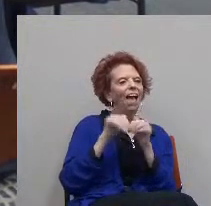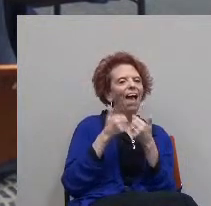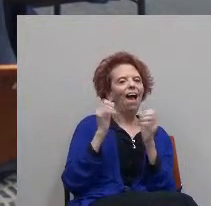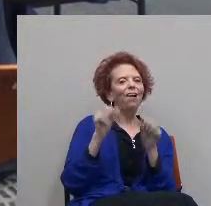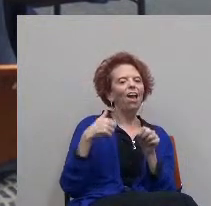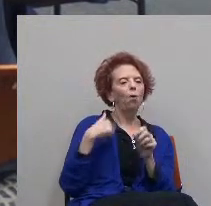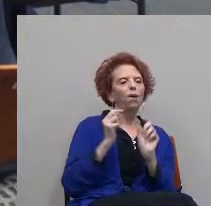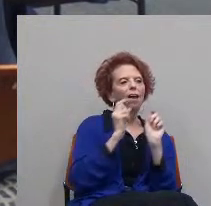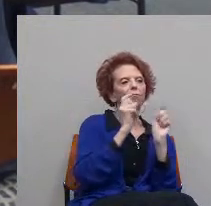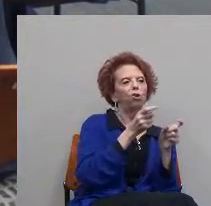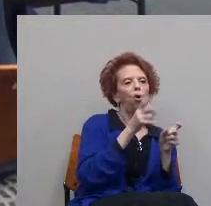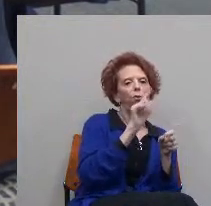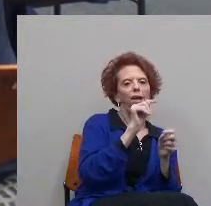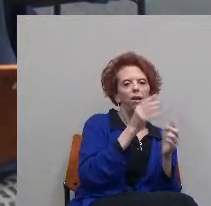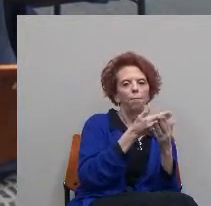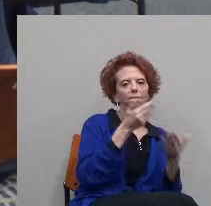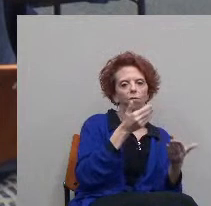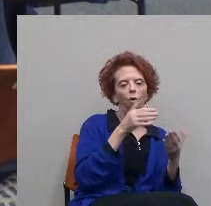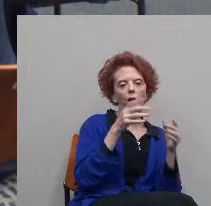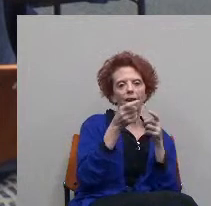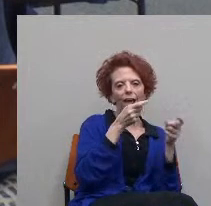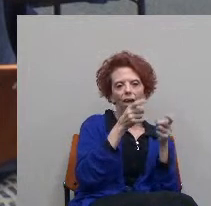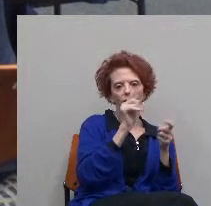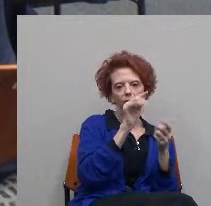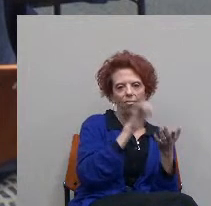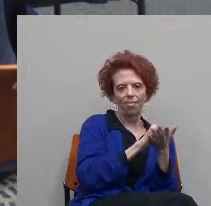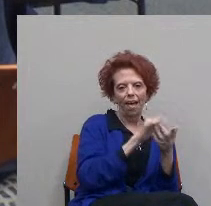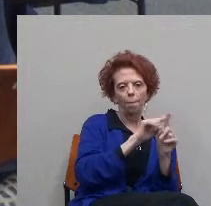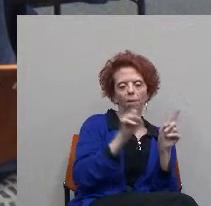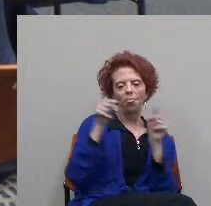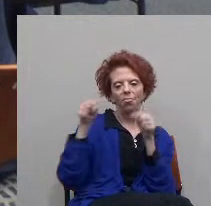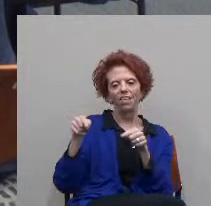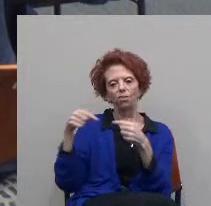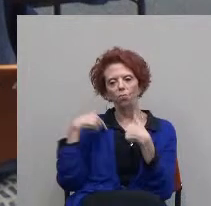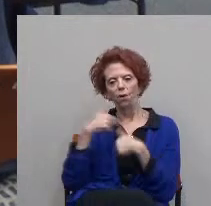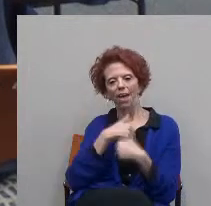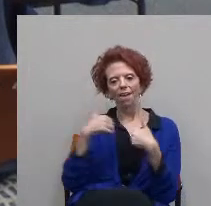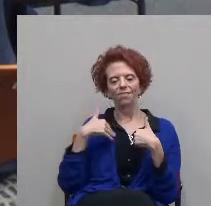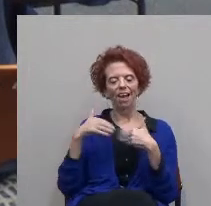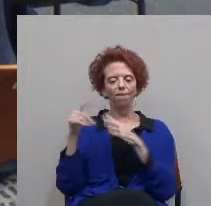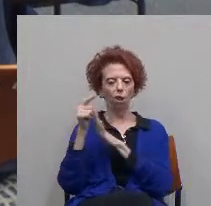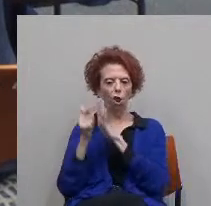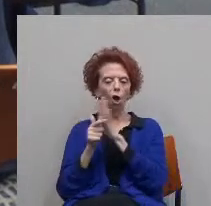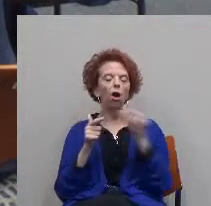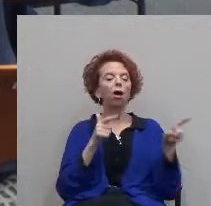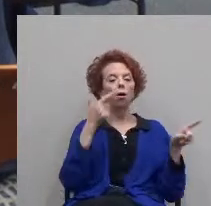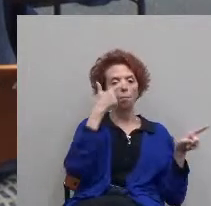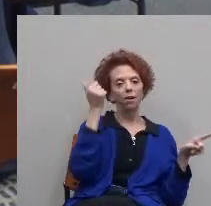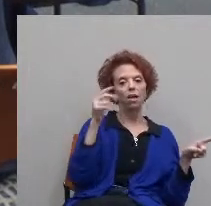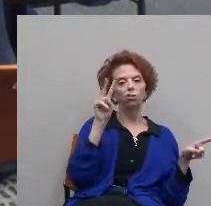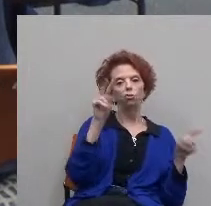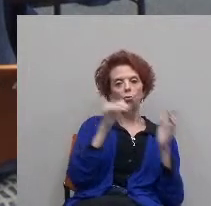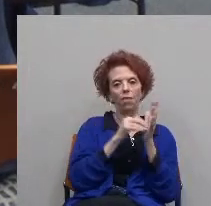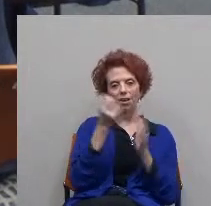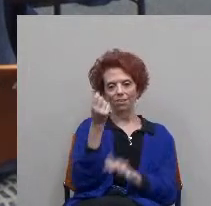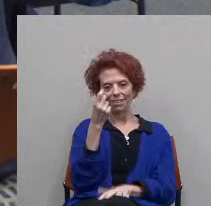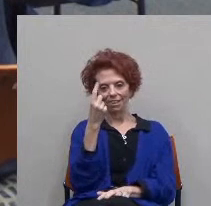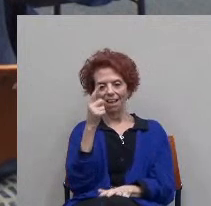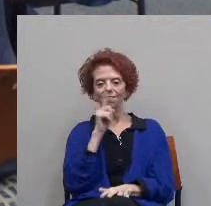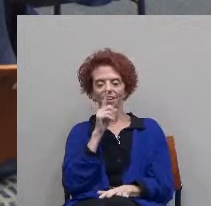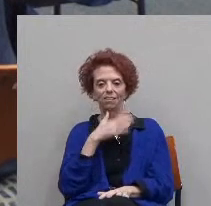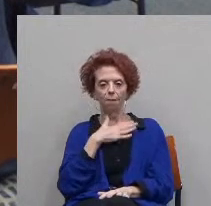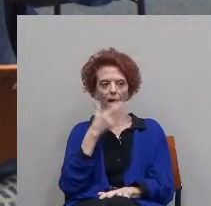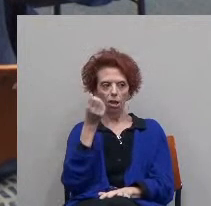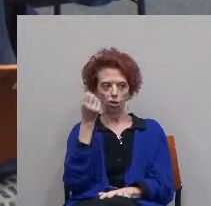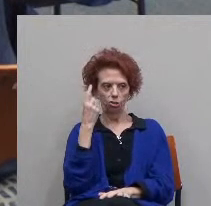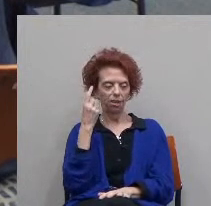have donated it before and handled it that way, and this we have to have a statute for it? because in 2011 is my